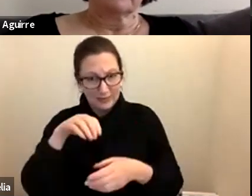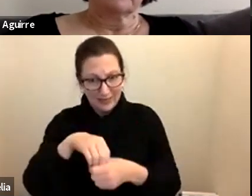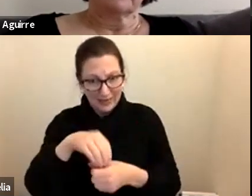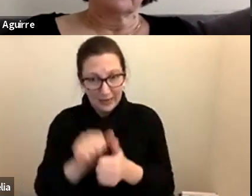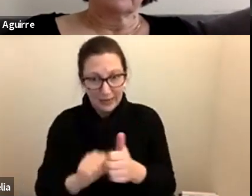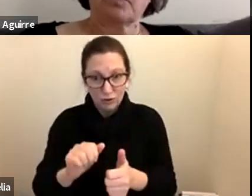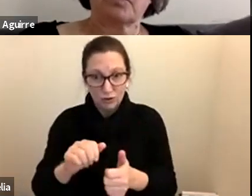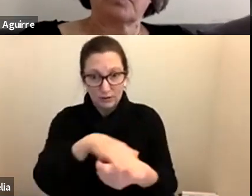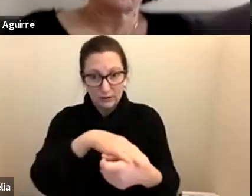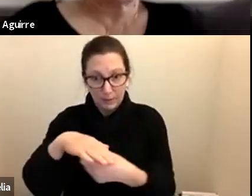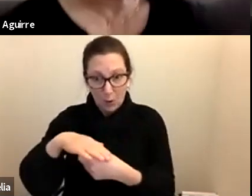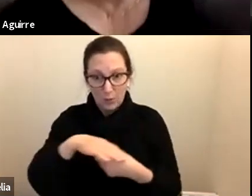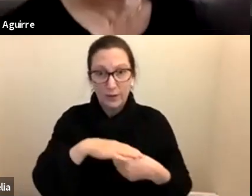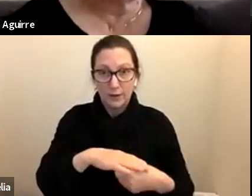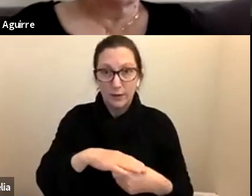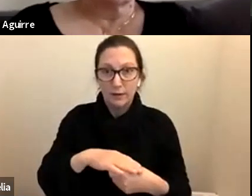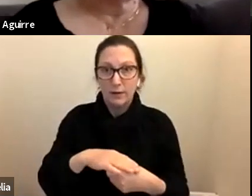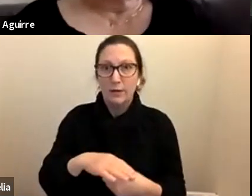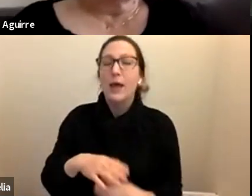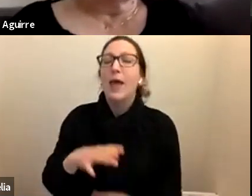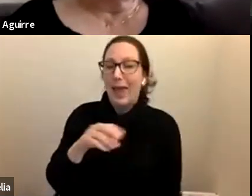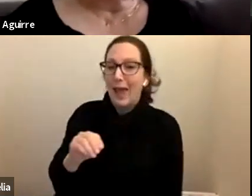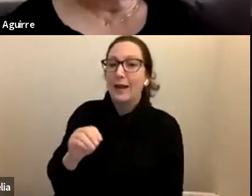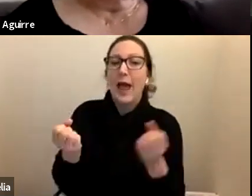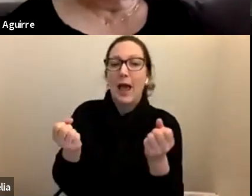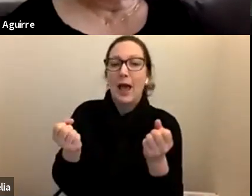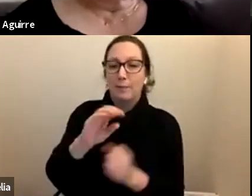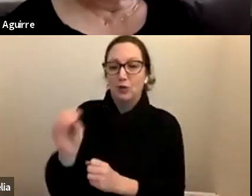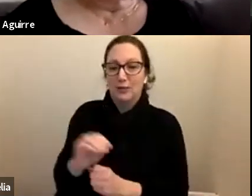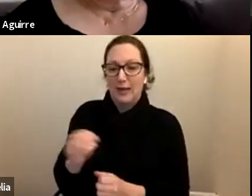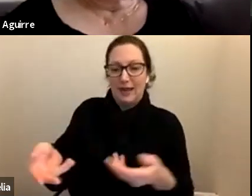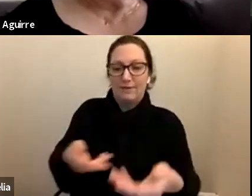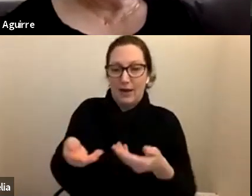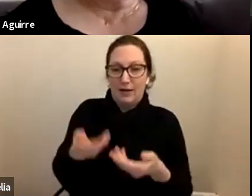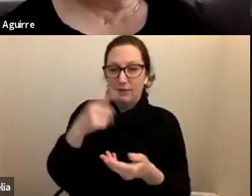And the percentage that were invited to the exam schools.